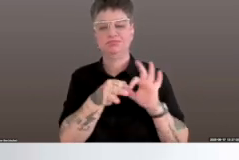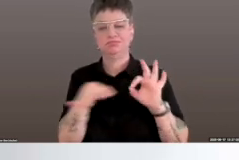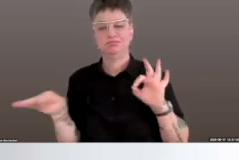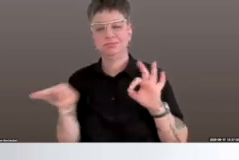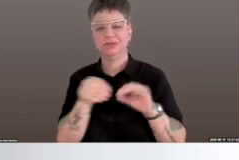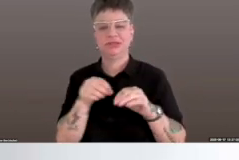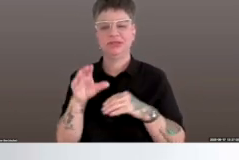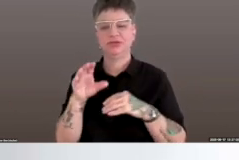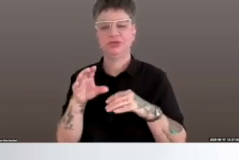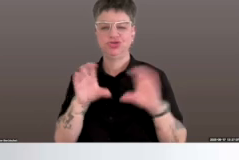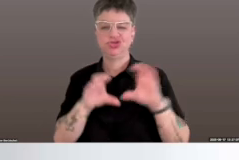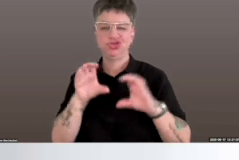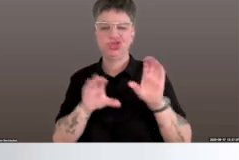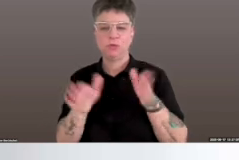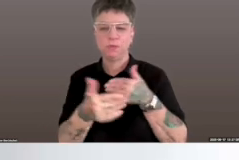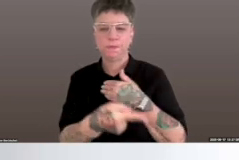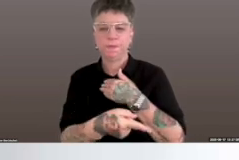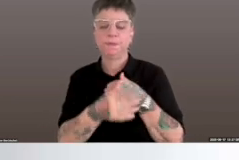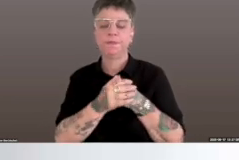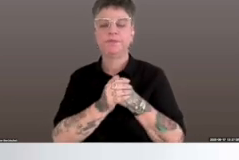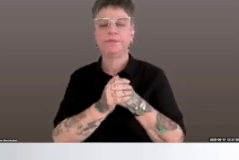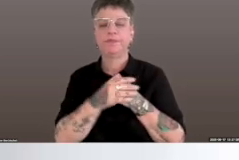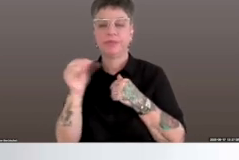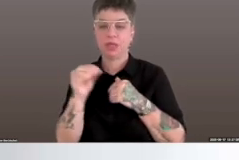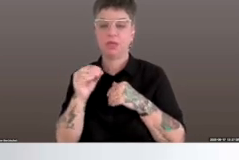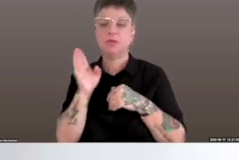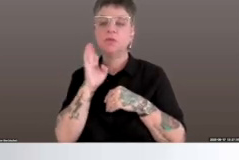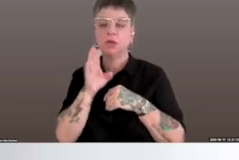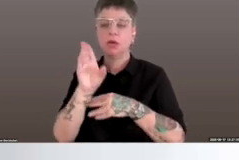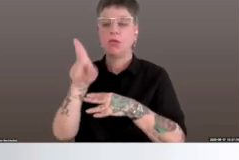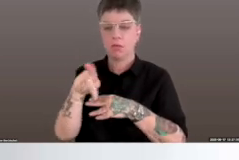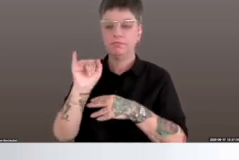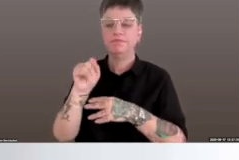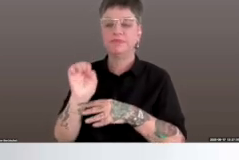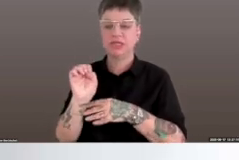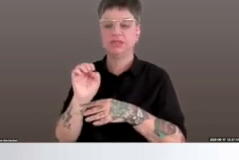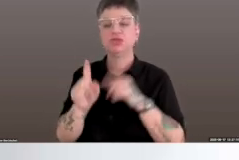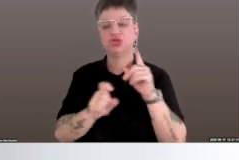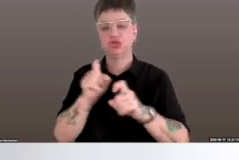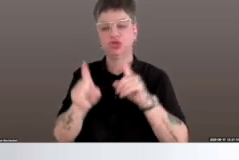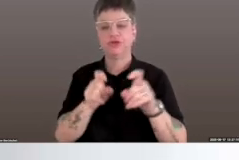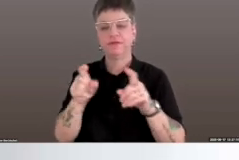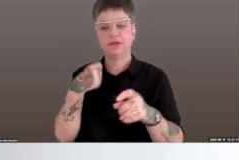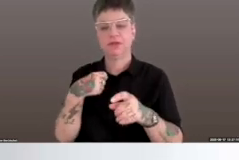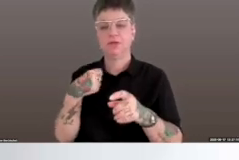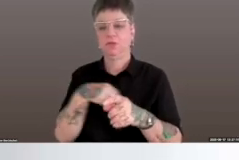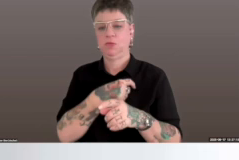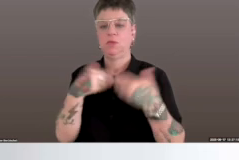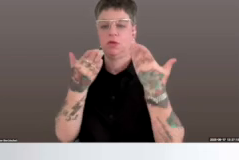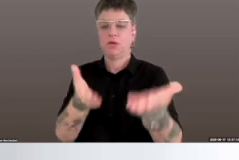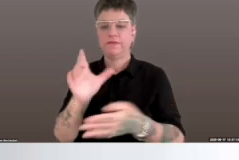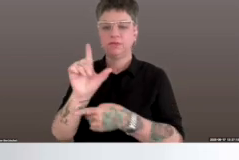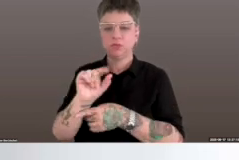We're also in the process to update the community survey we began to offer in 2022. As soon